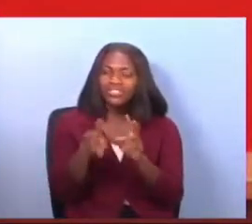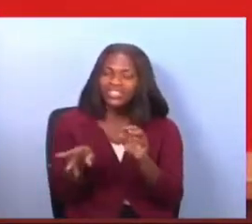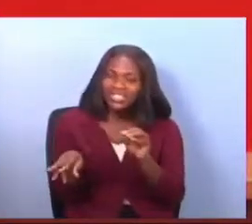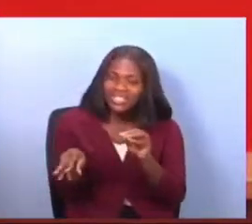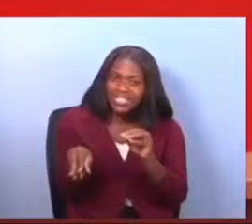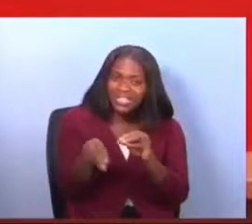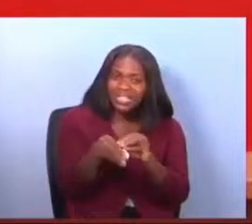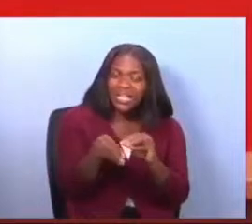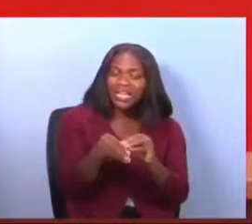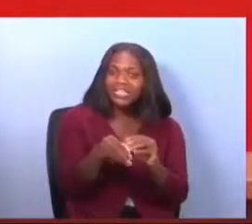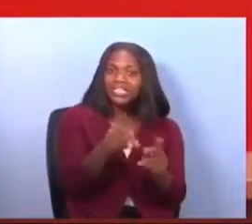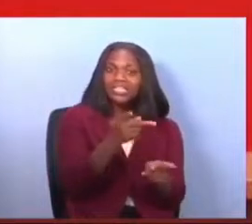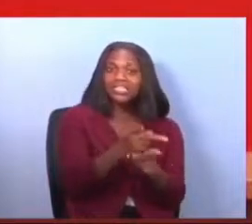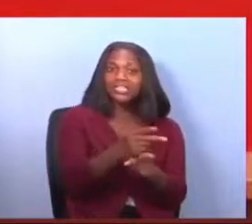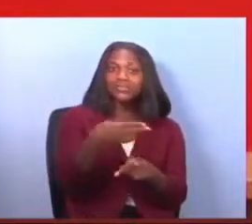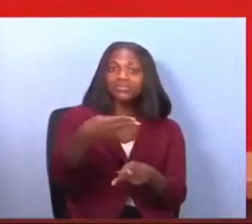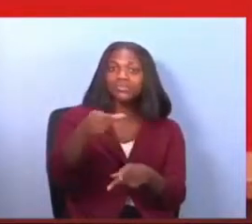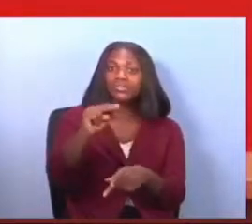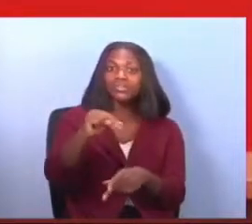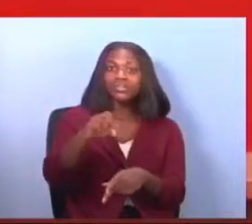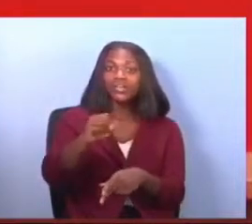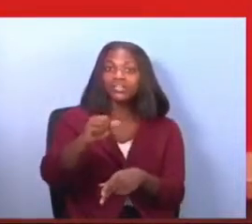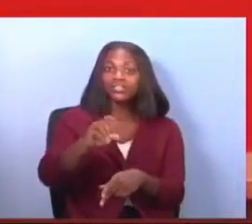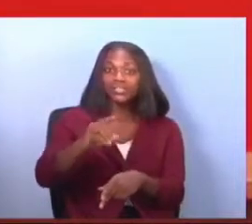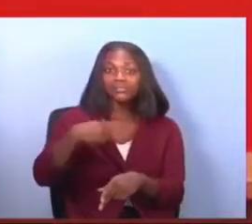there. So I assure you that it will be done.